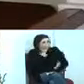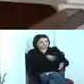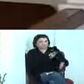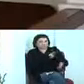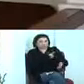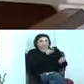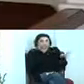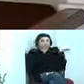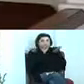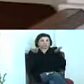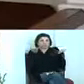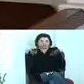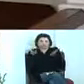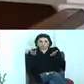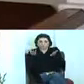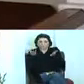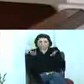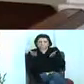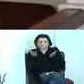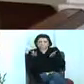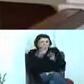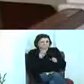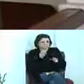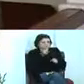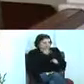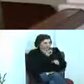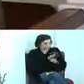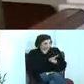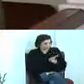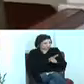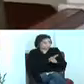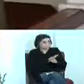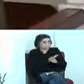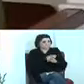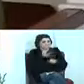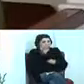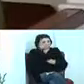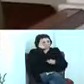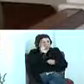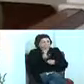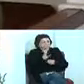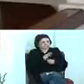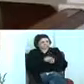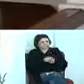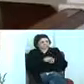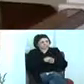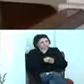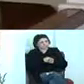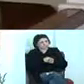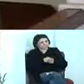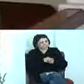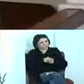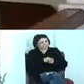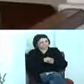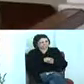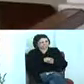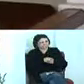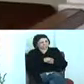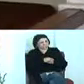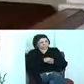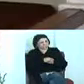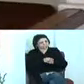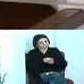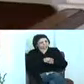a sovereign God. Amen. What does that mean, Barbara? We ain't in